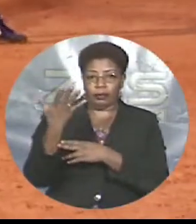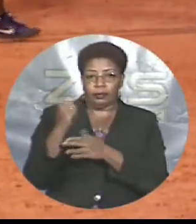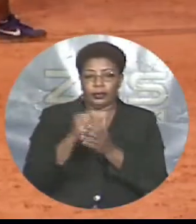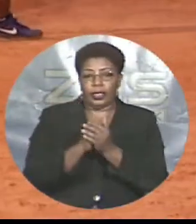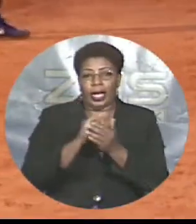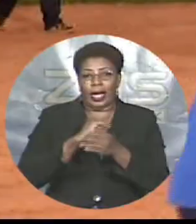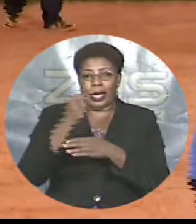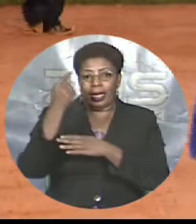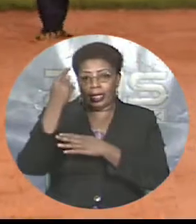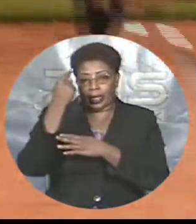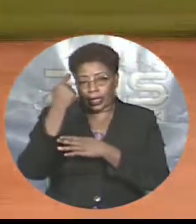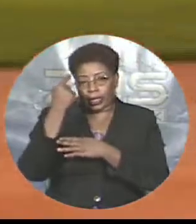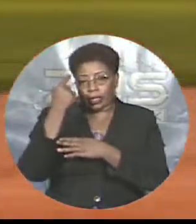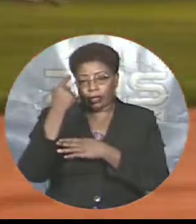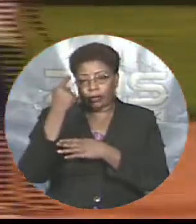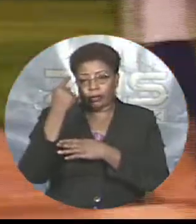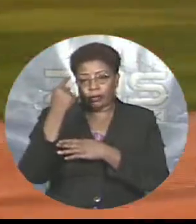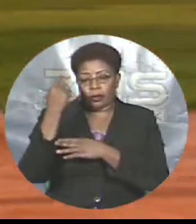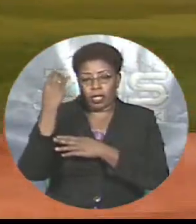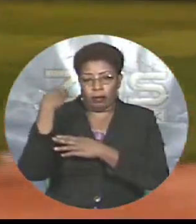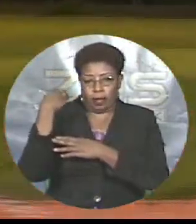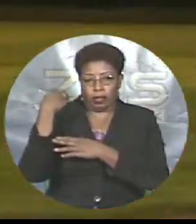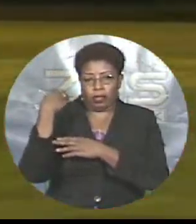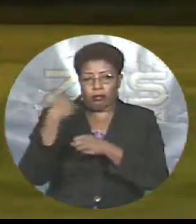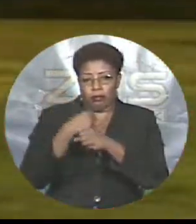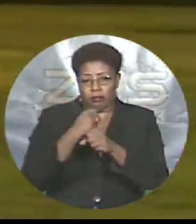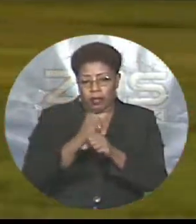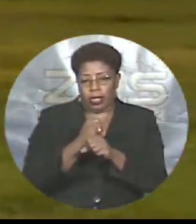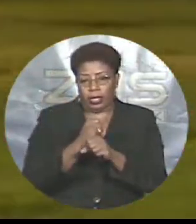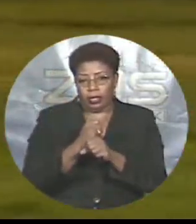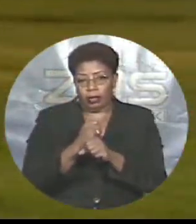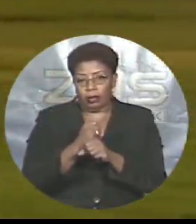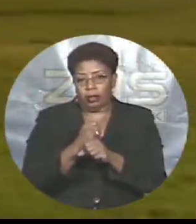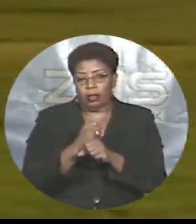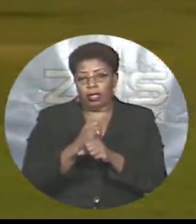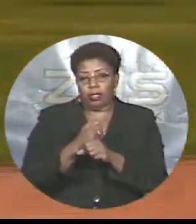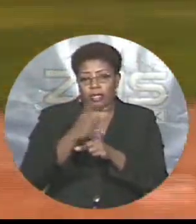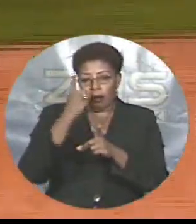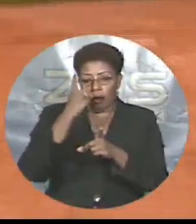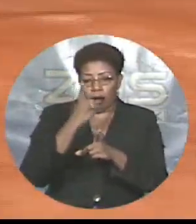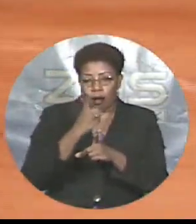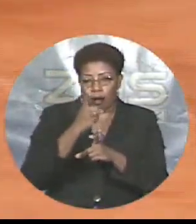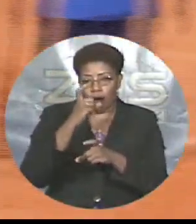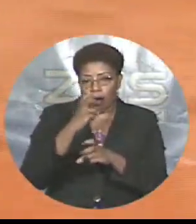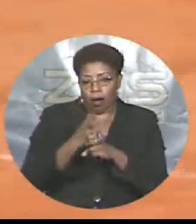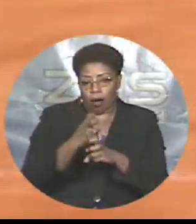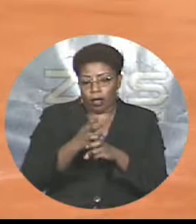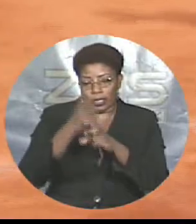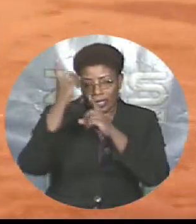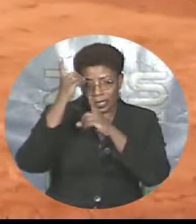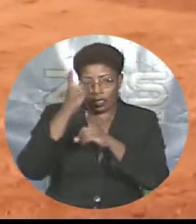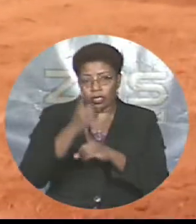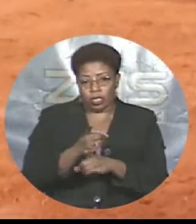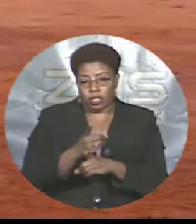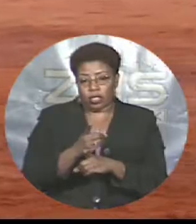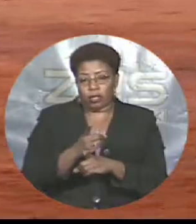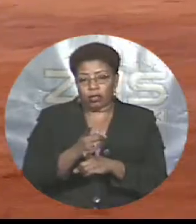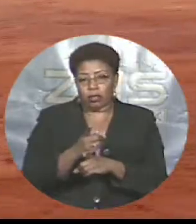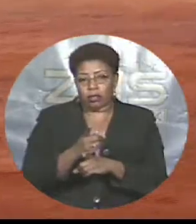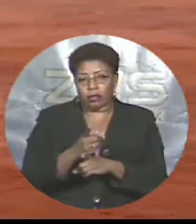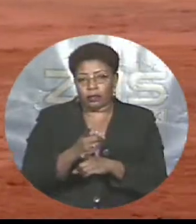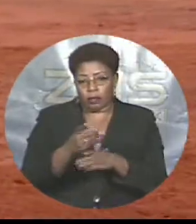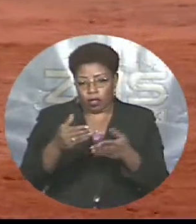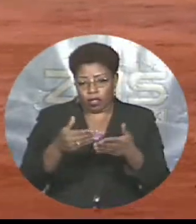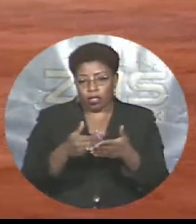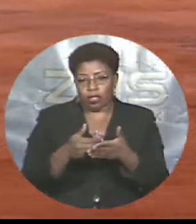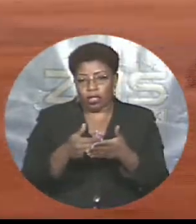And I think the management has made some very, very hard decisions with respect to giving the rookies